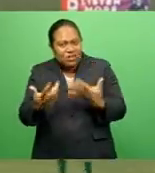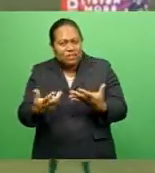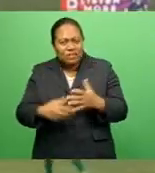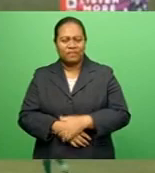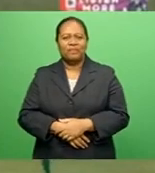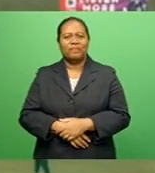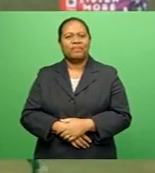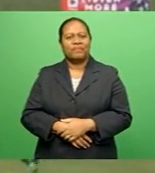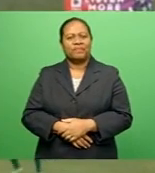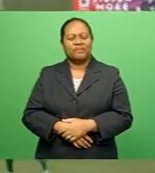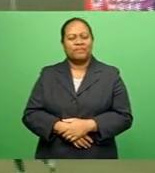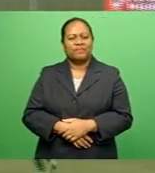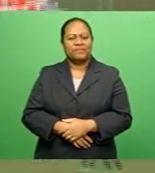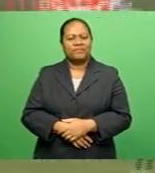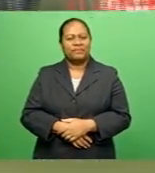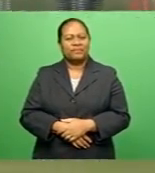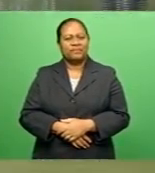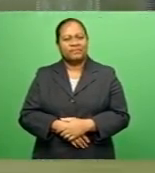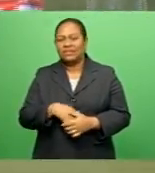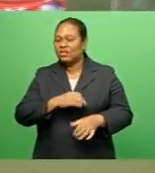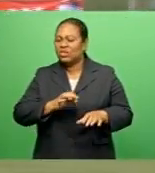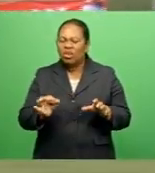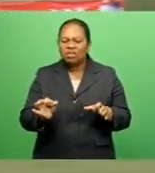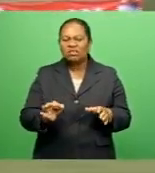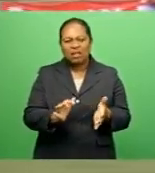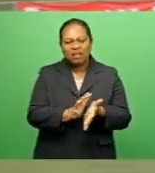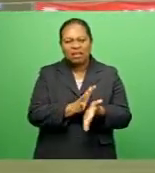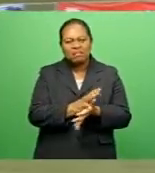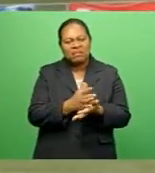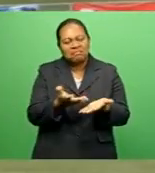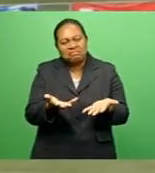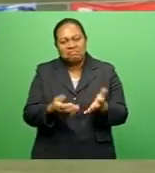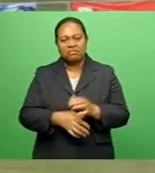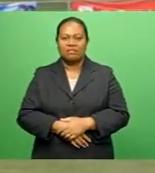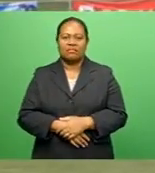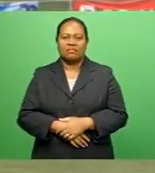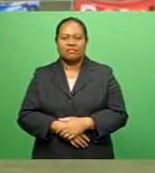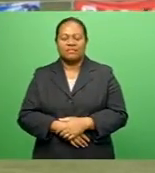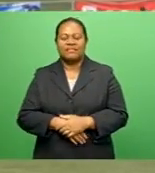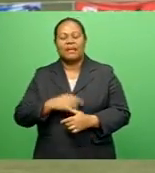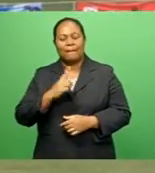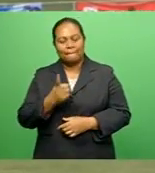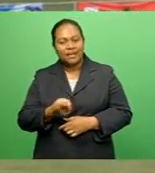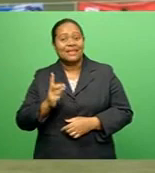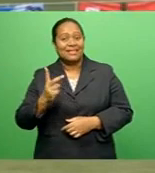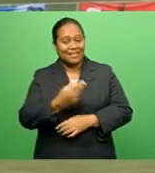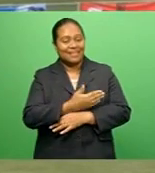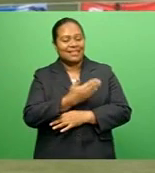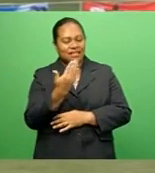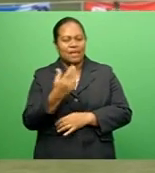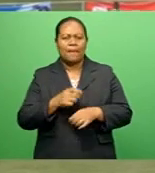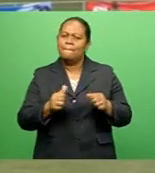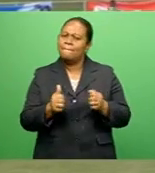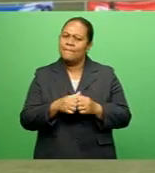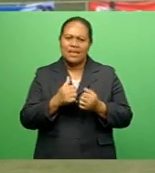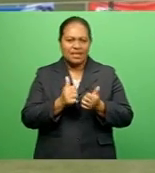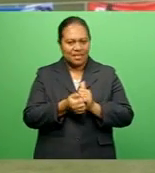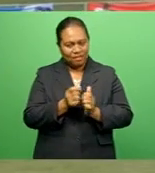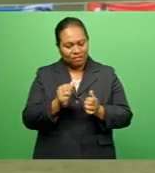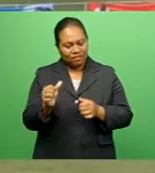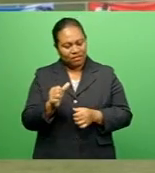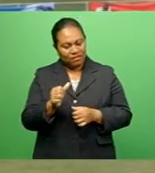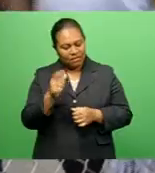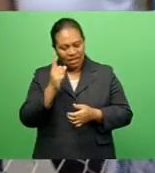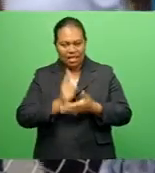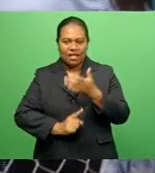it's anybody's game. I'm not disappointed, but a little bit unhappy. But then it's just the second game now. We've got many games to go.